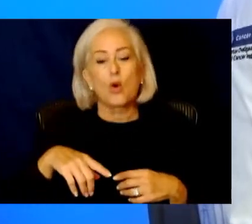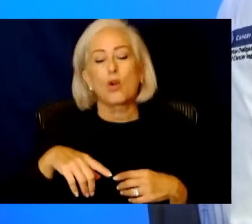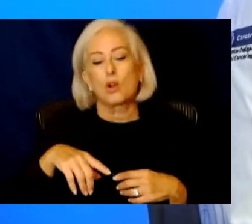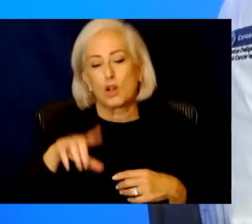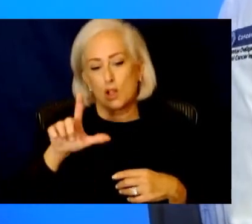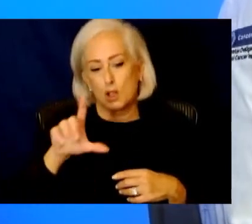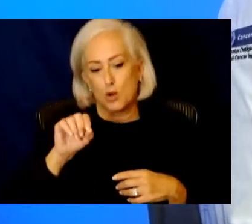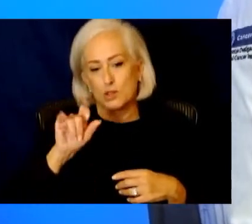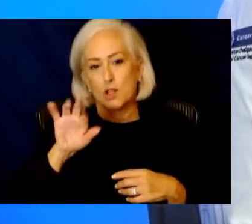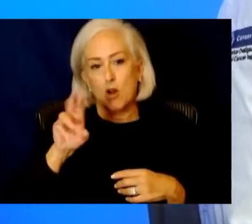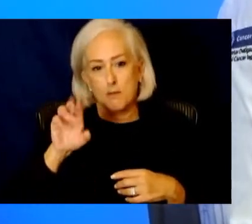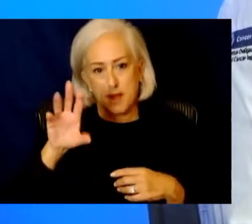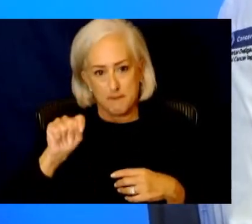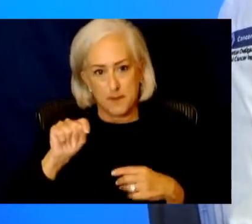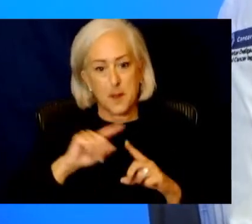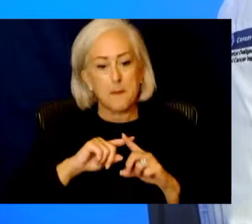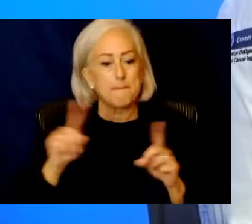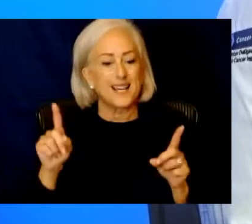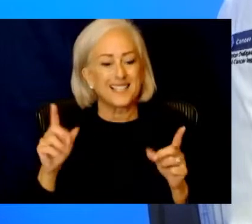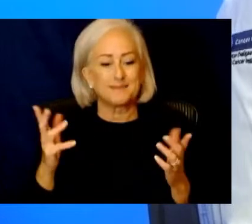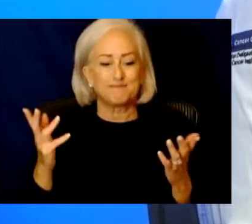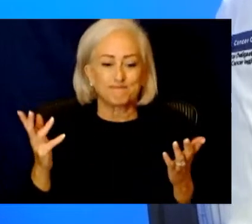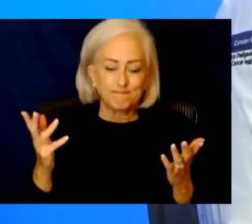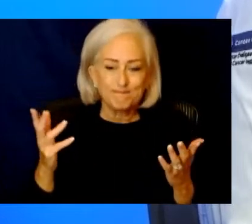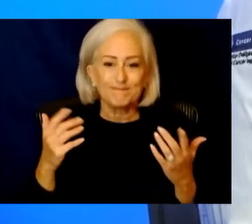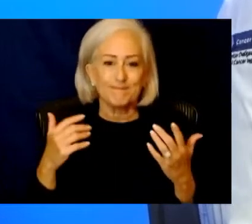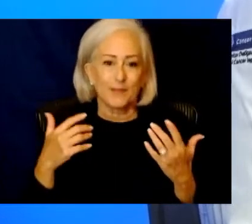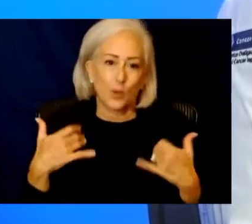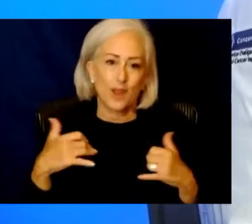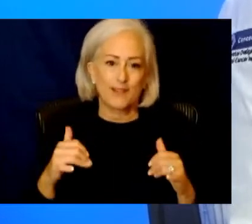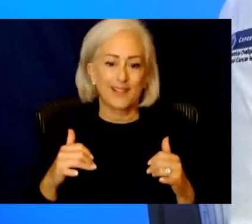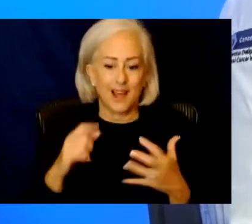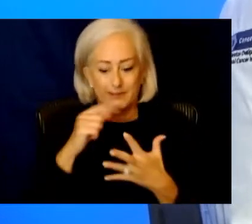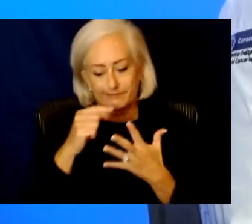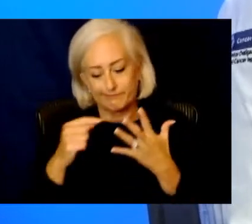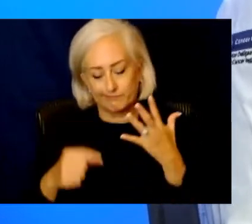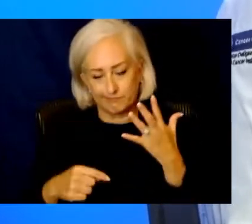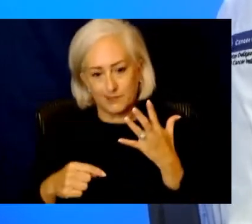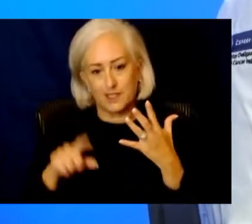right now, there's a lot of factors that would